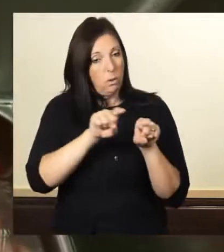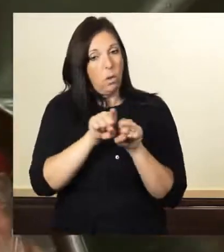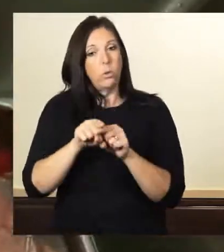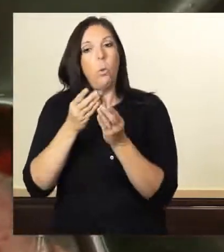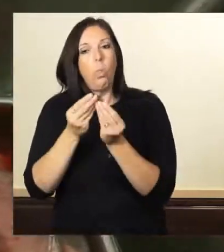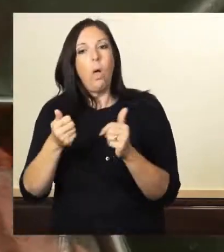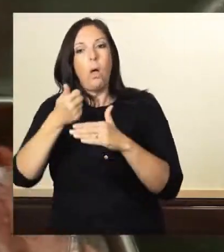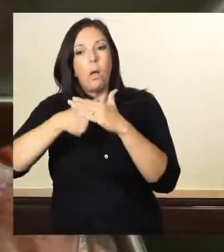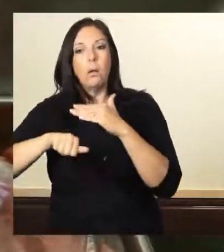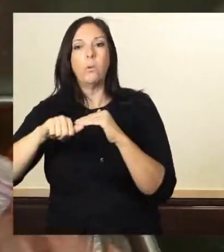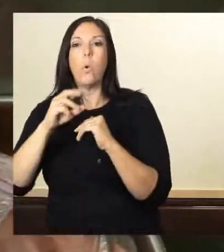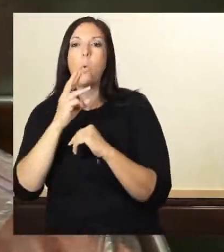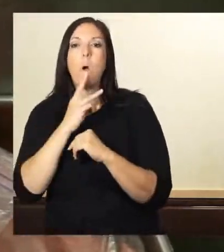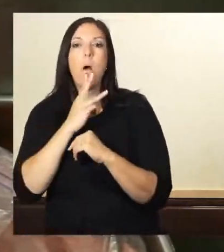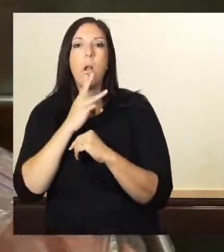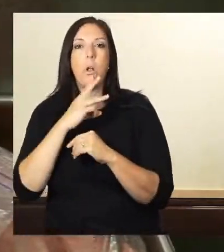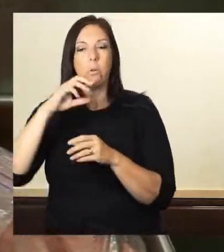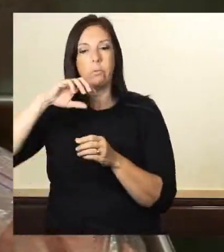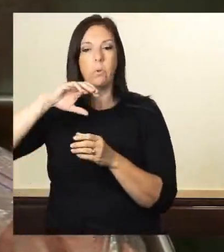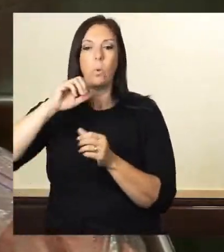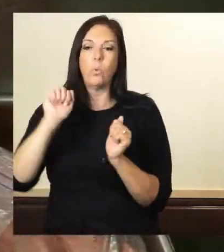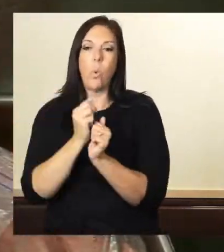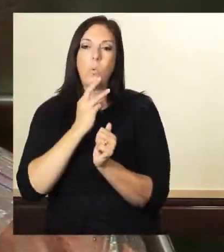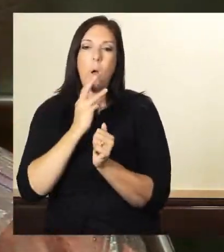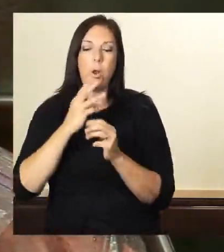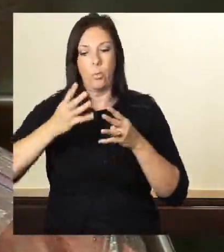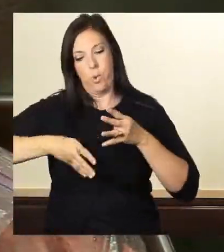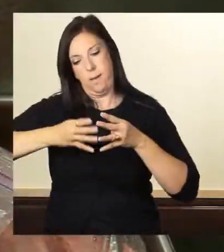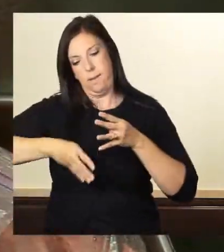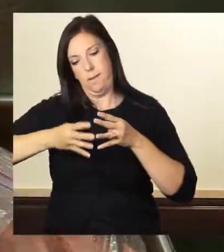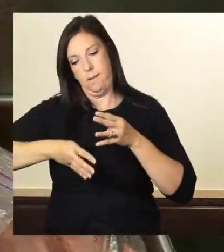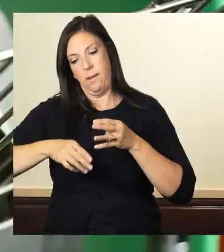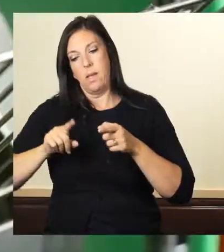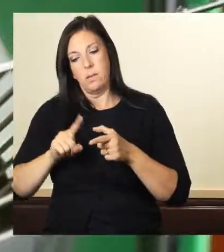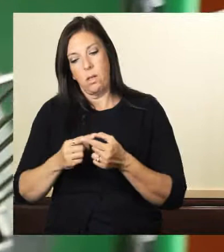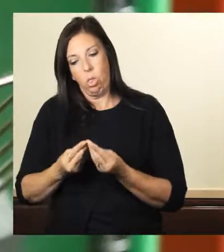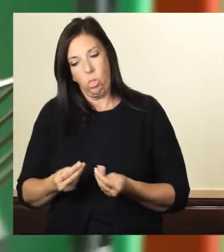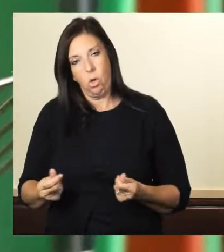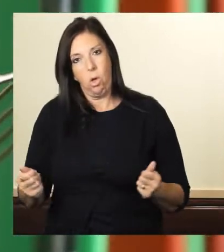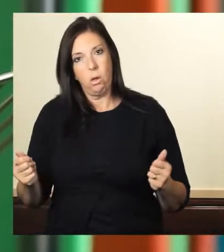70 degrees Fahrenheit or colder, running water until it's thawed.